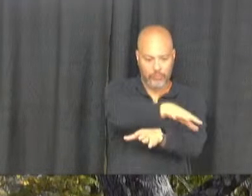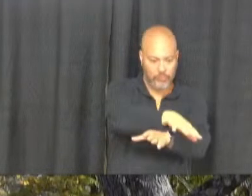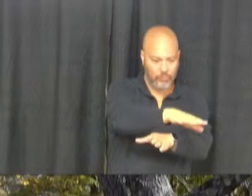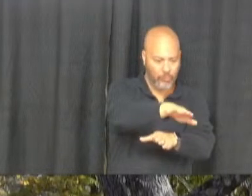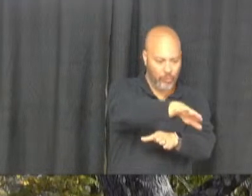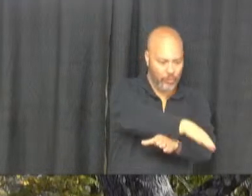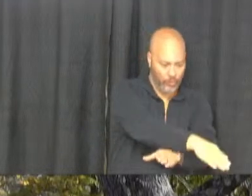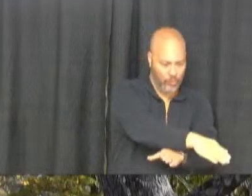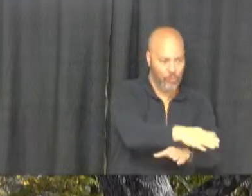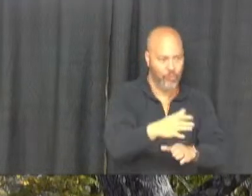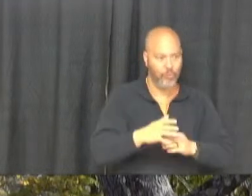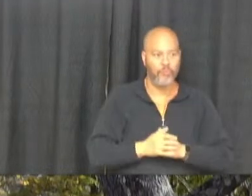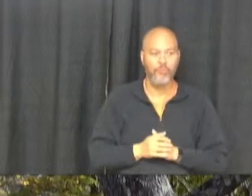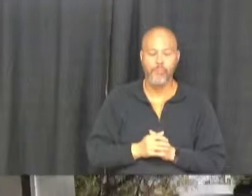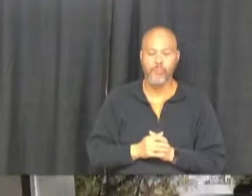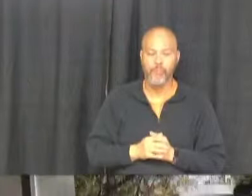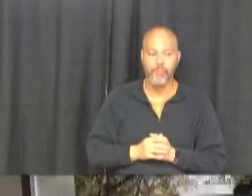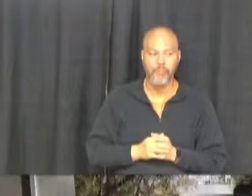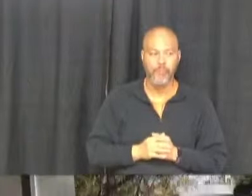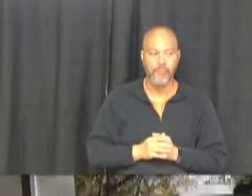the street frontage.